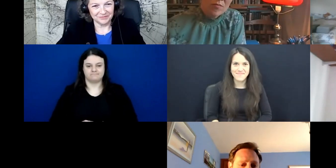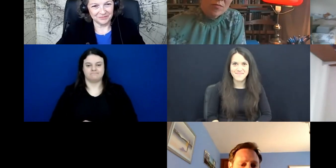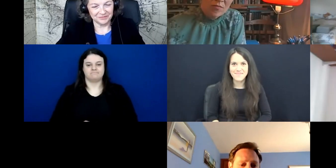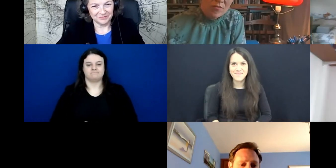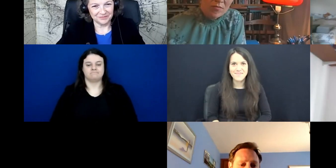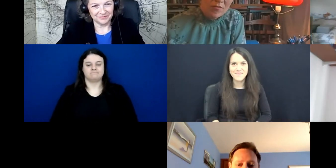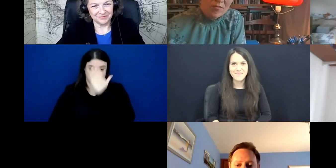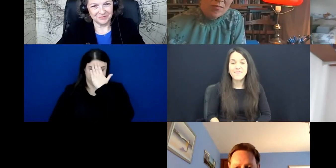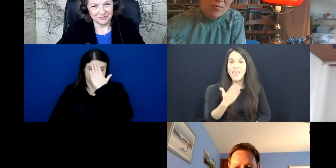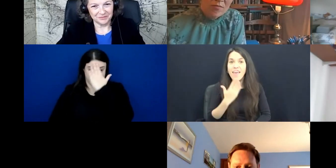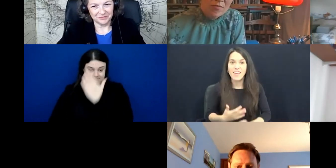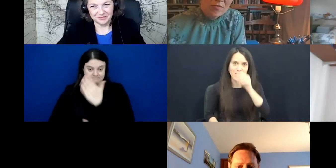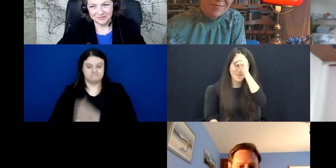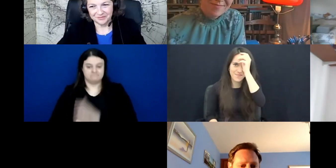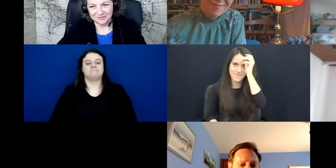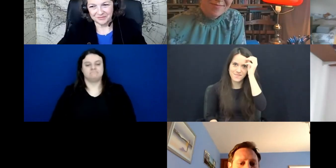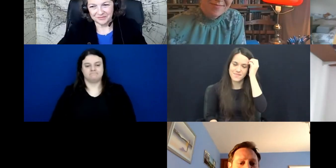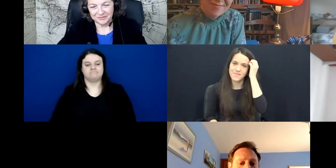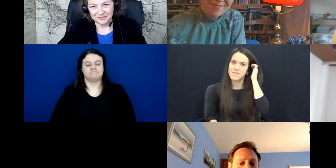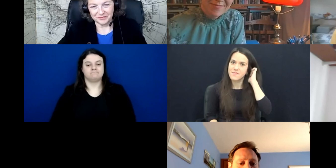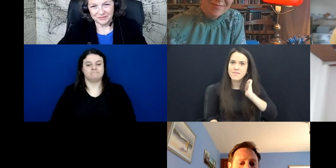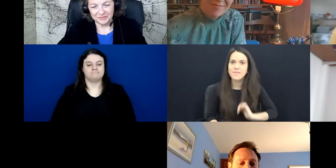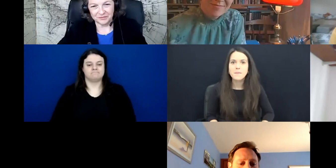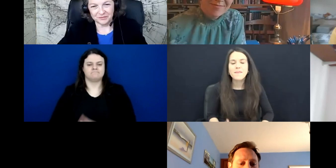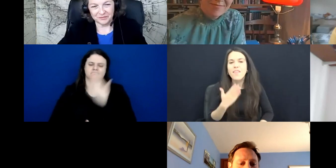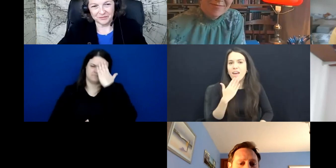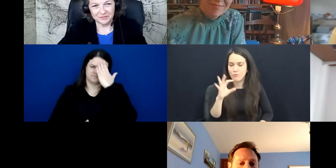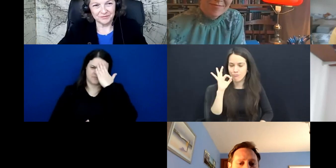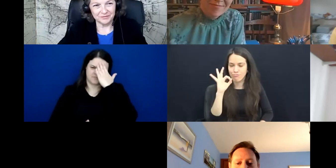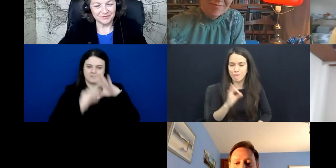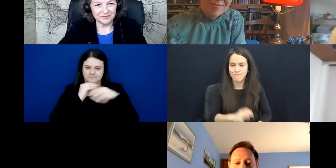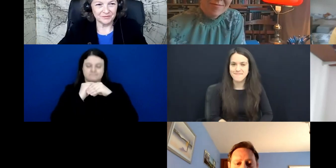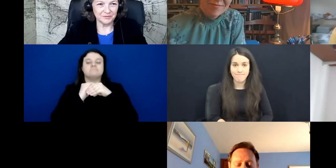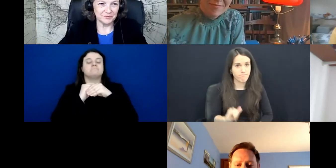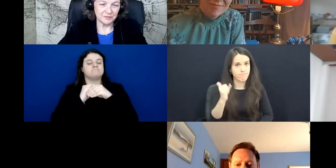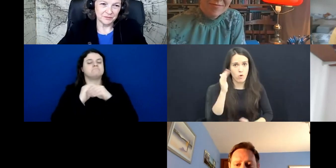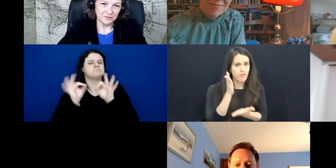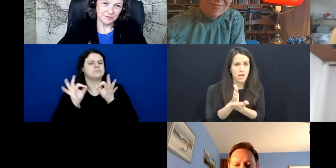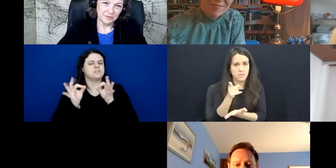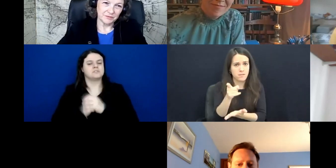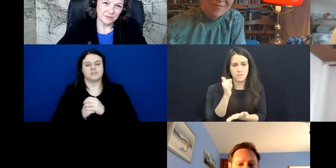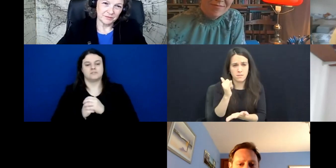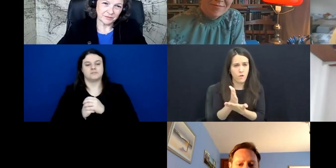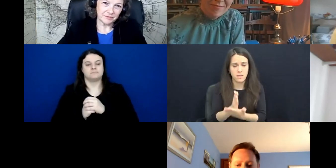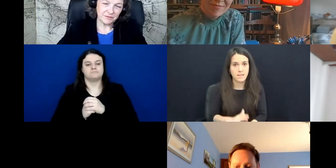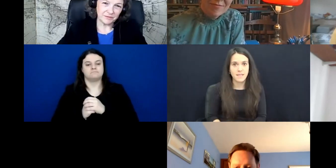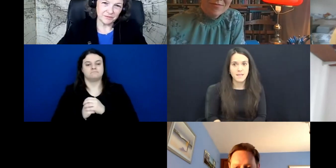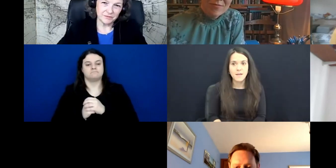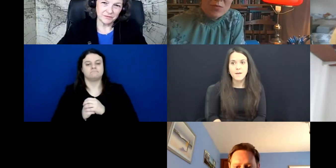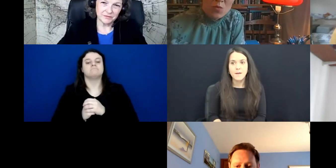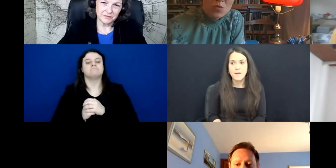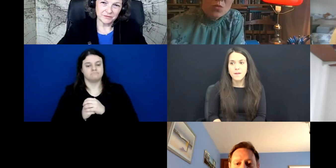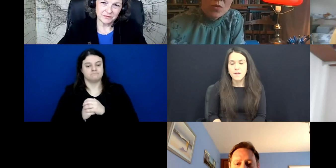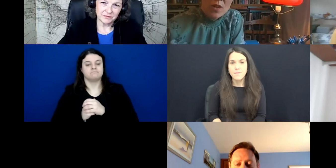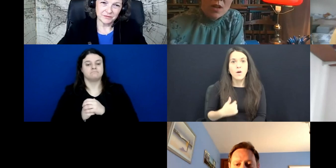Thanks. Oh, yes, it's unmuted. Thanks very much indeed. Absolutely. Just briefly before we go